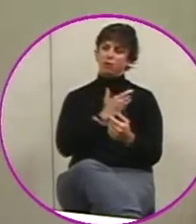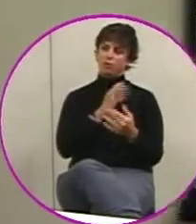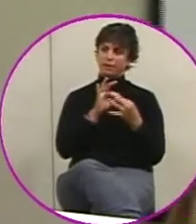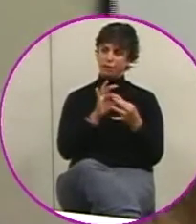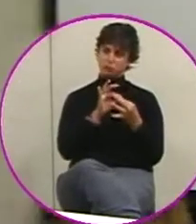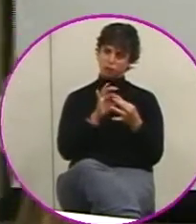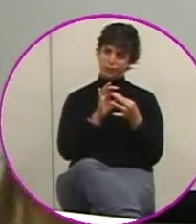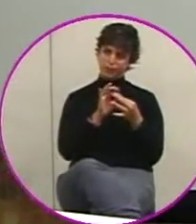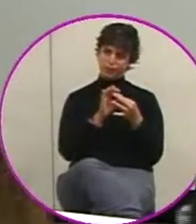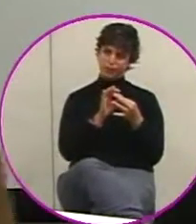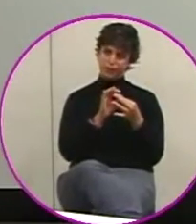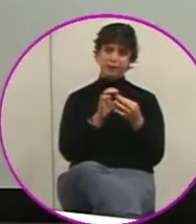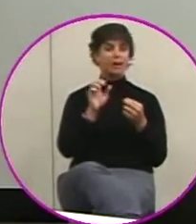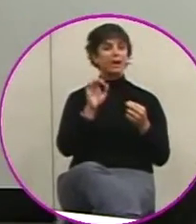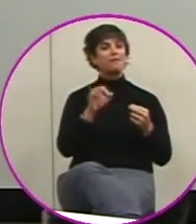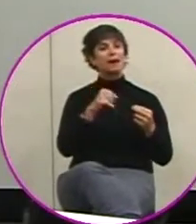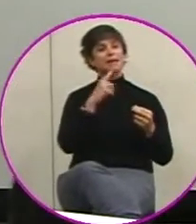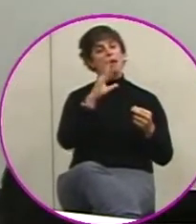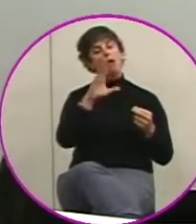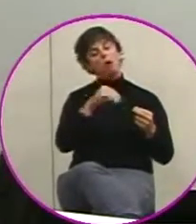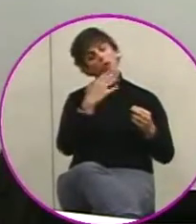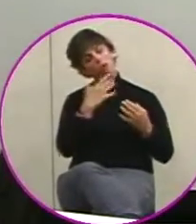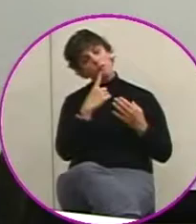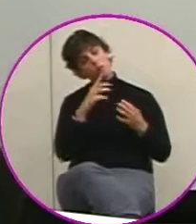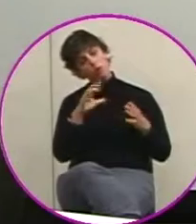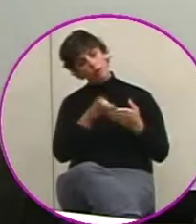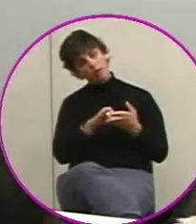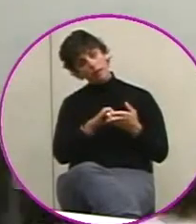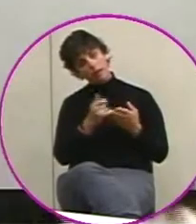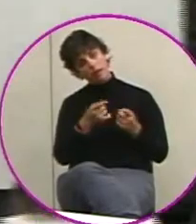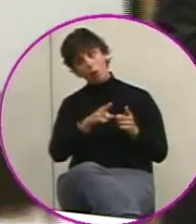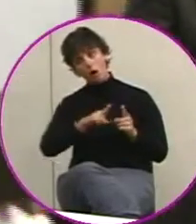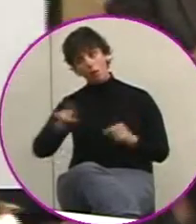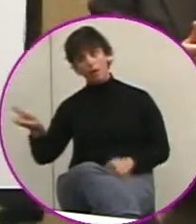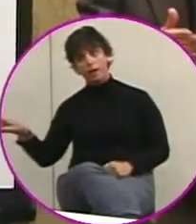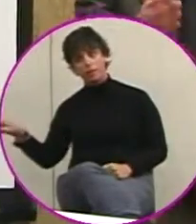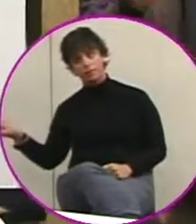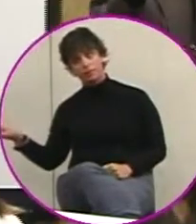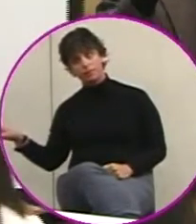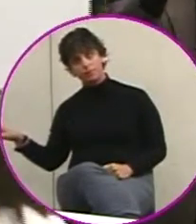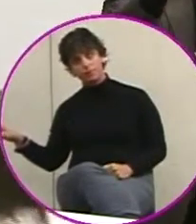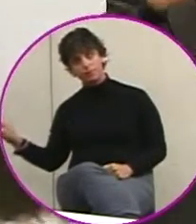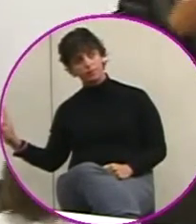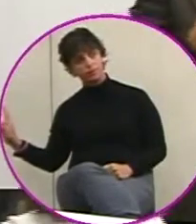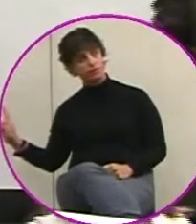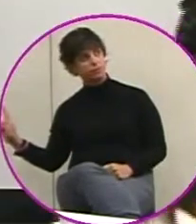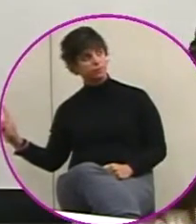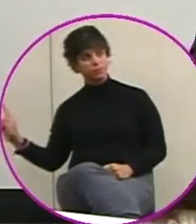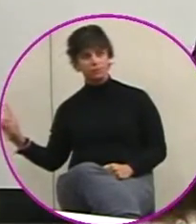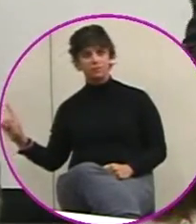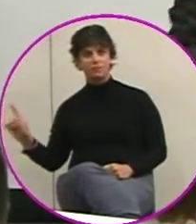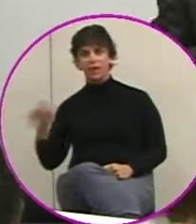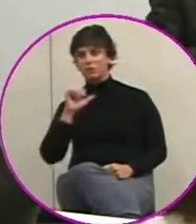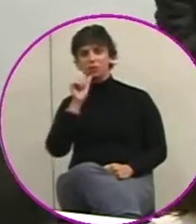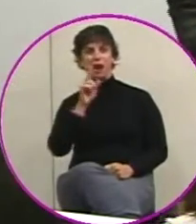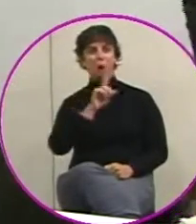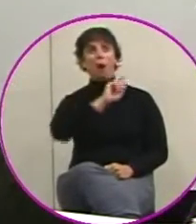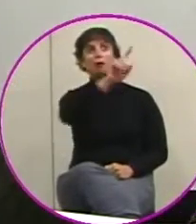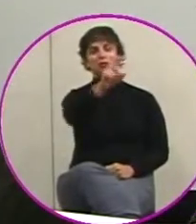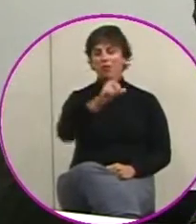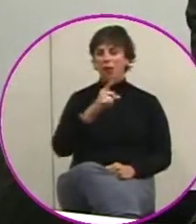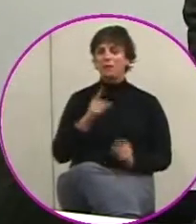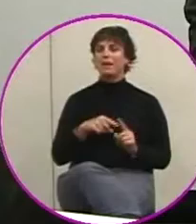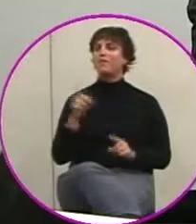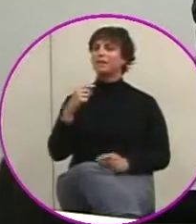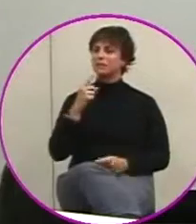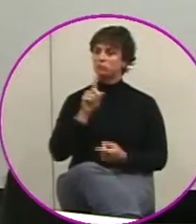If I say, thank you for doing that, and I walk away, I guess I shouldn't walk too far. I say thank